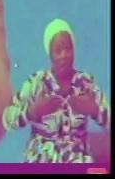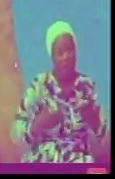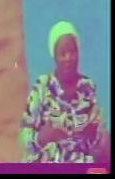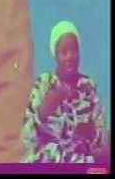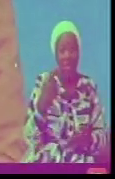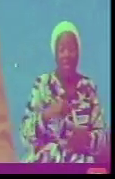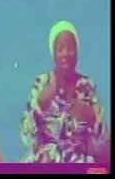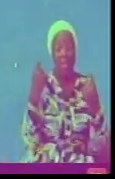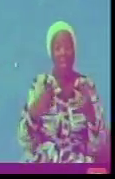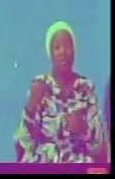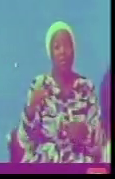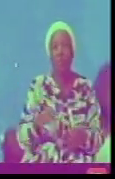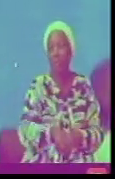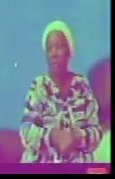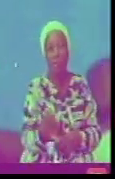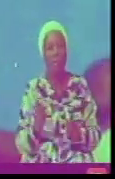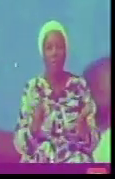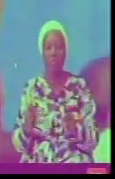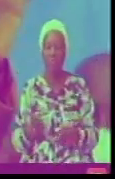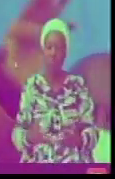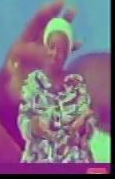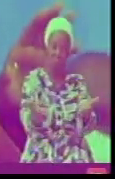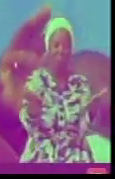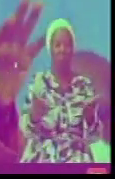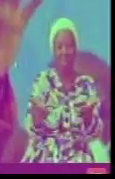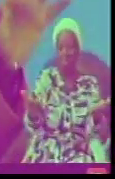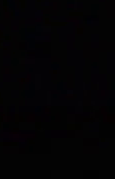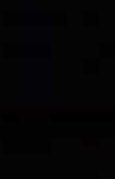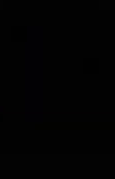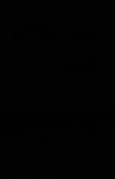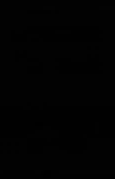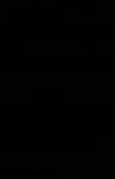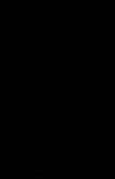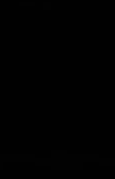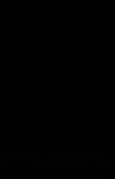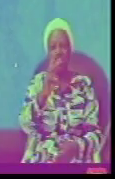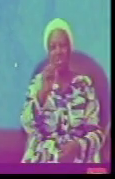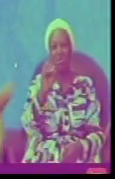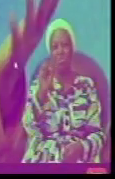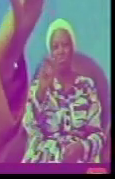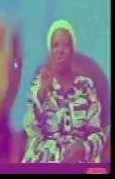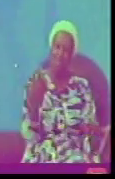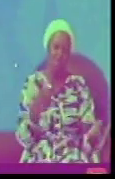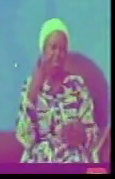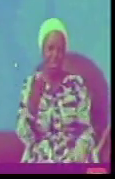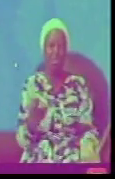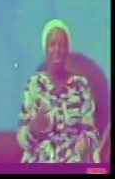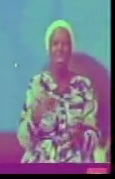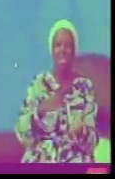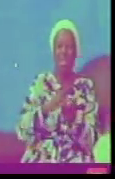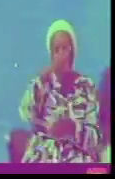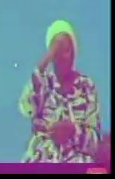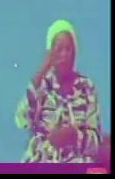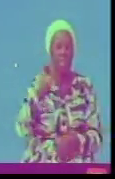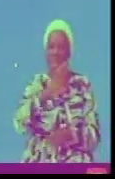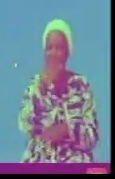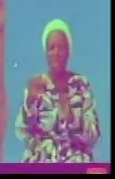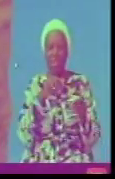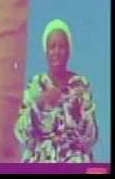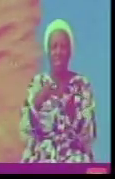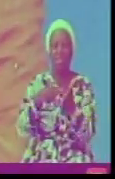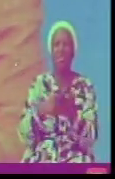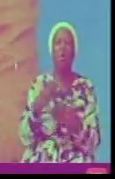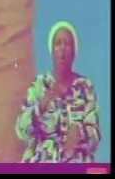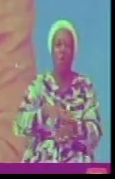people. It's Moses. Moses did not do this in time. That's why we did that. The government did not